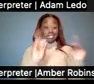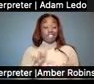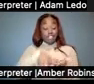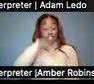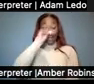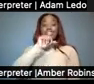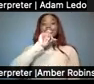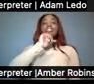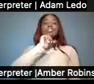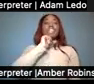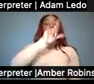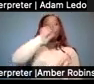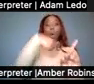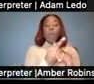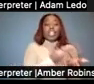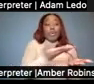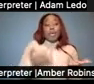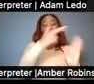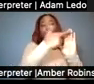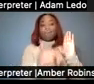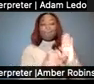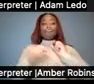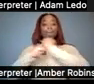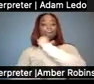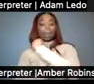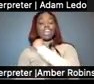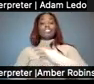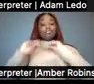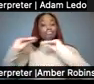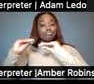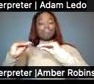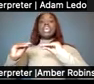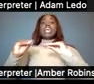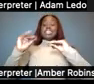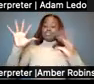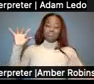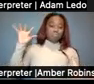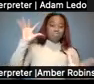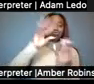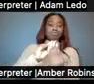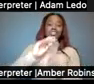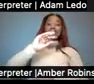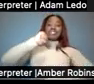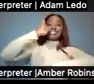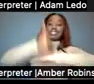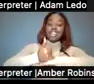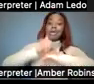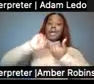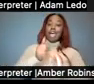than just the equipment and the rules, instruction. It's the whole way that you set up an approach, a lesson.